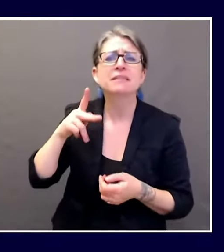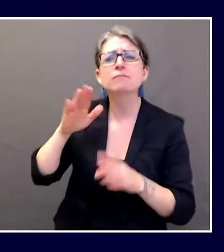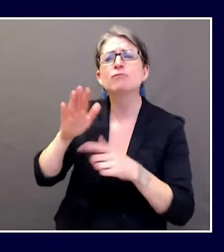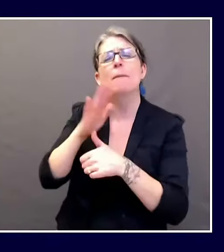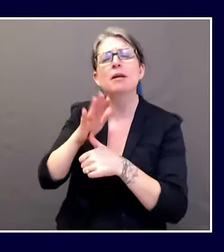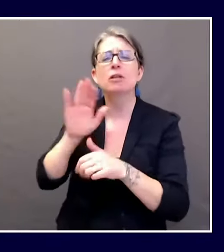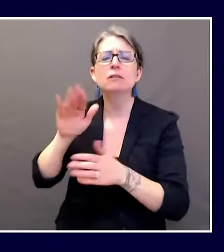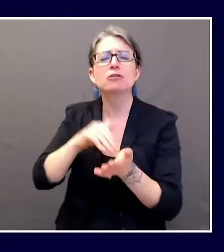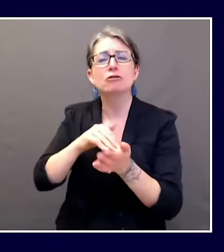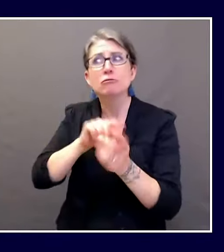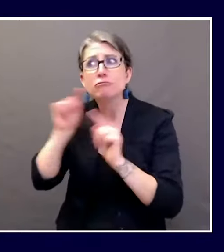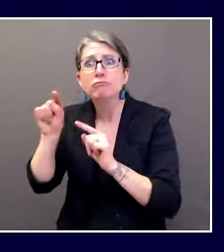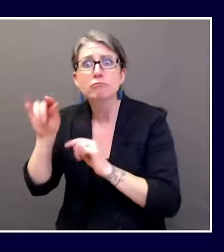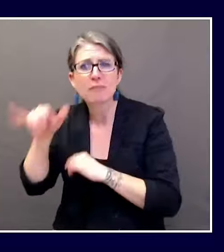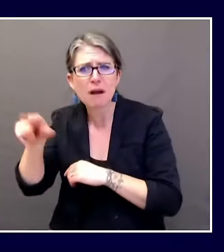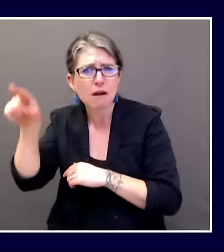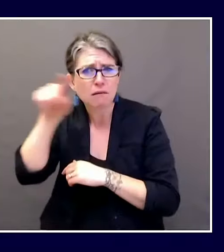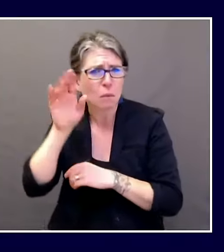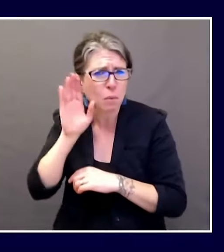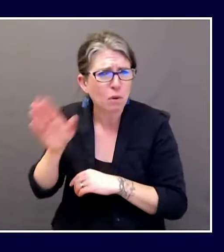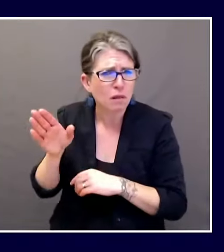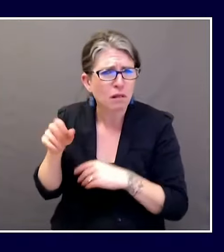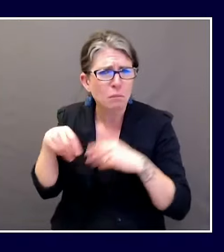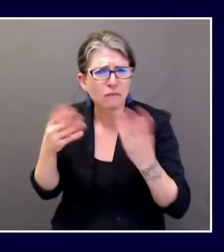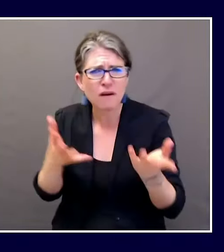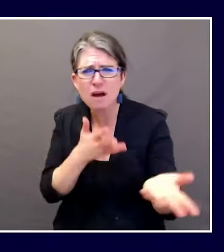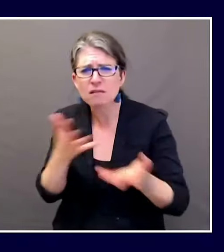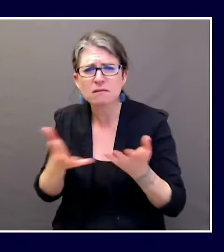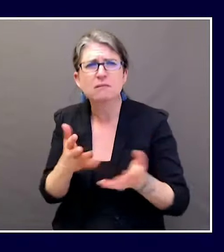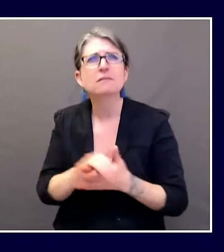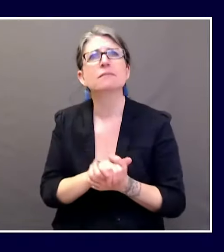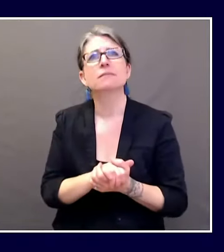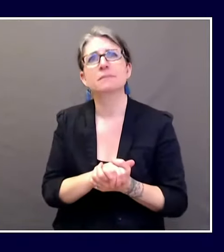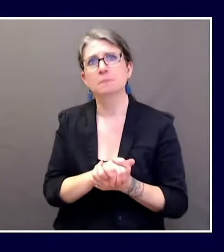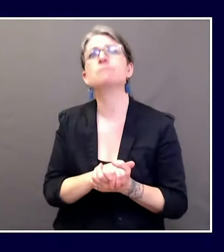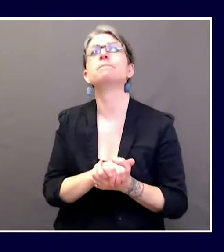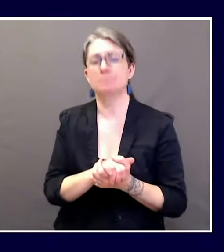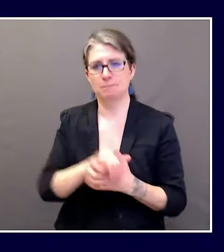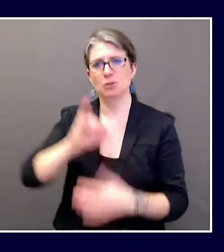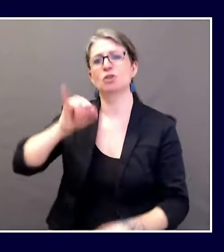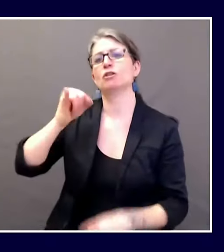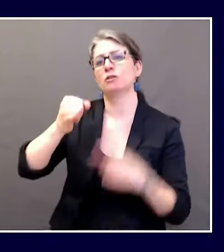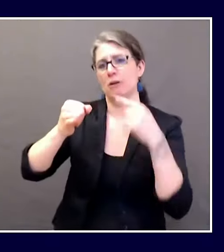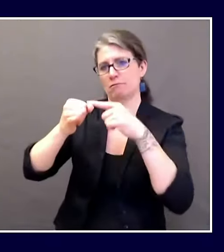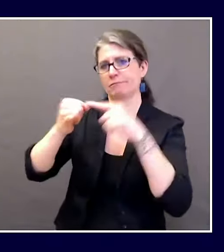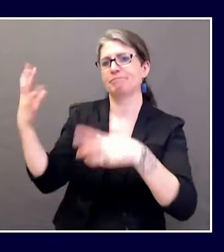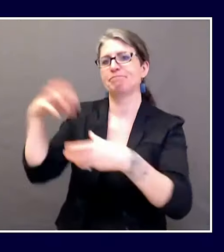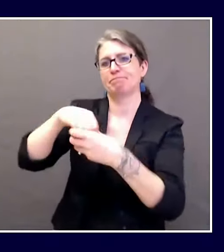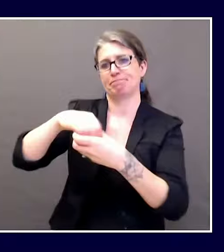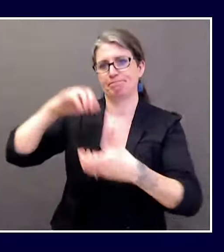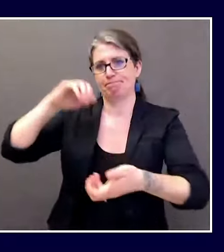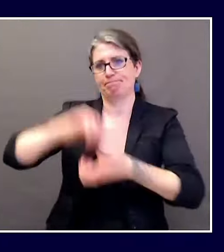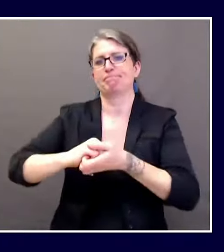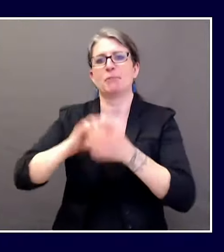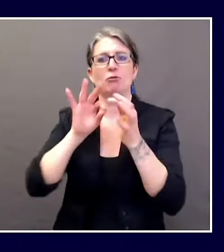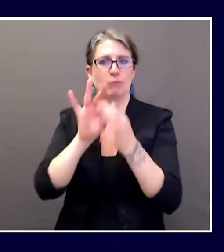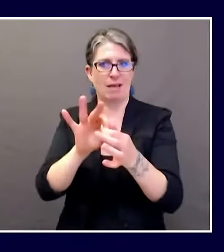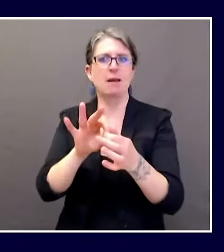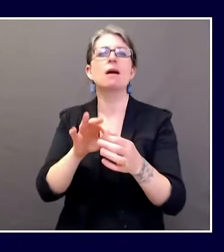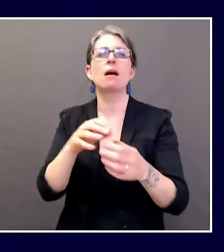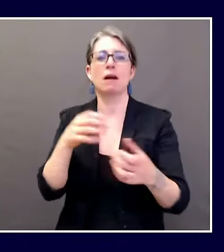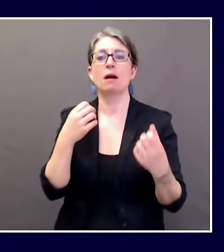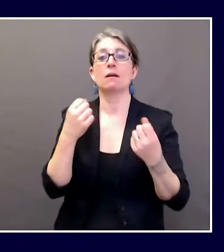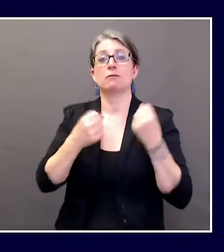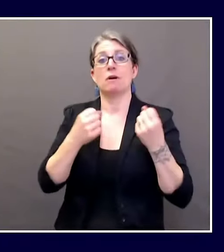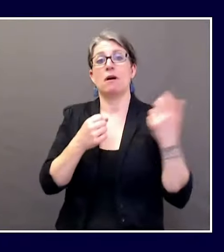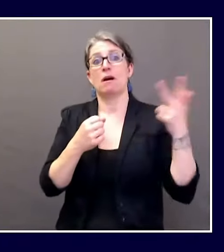for example, in this allocation for next week, we are making allocations to the City of Augusta's fire